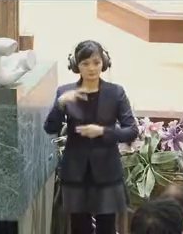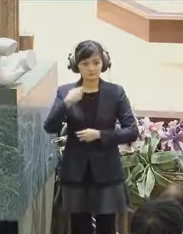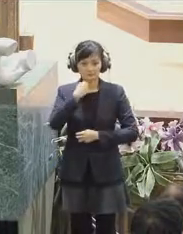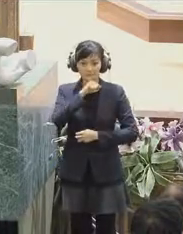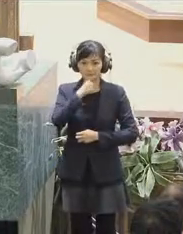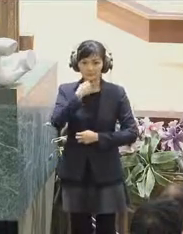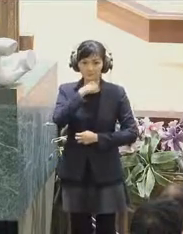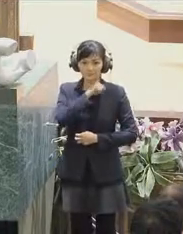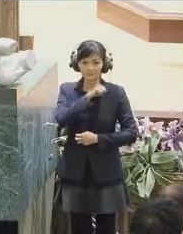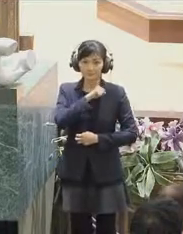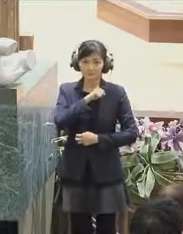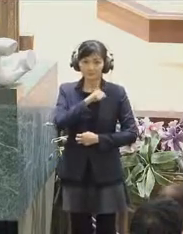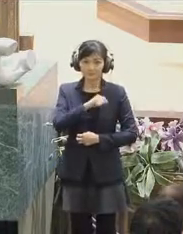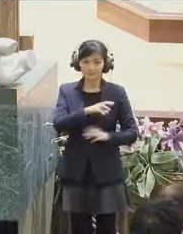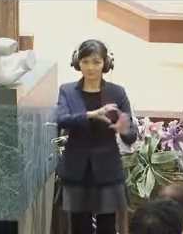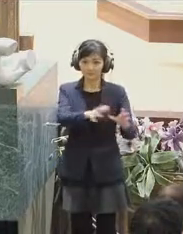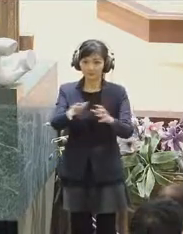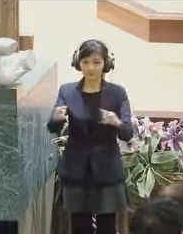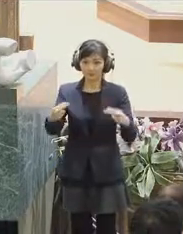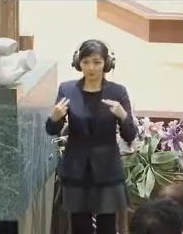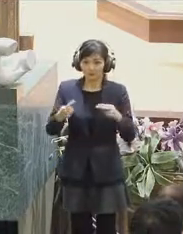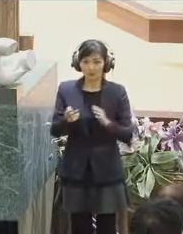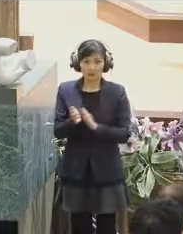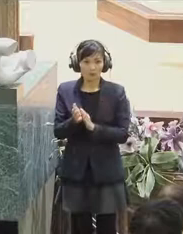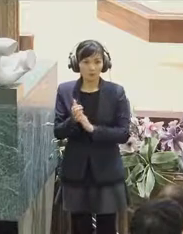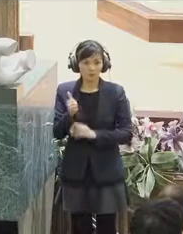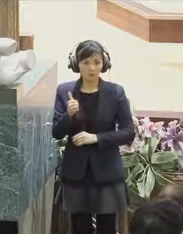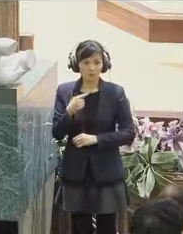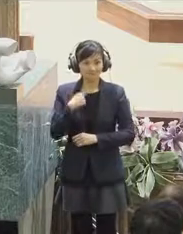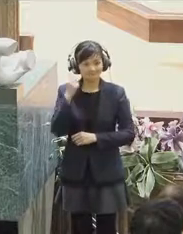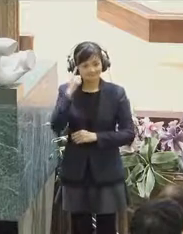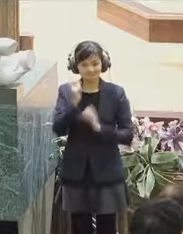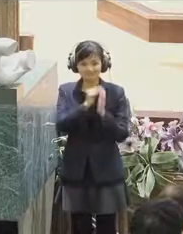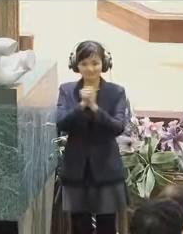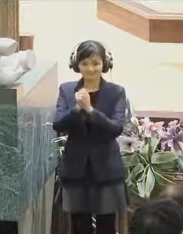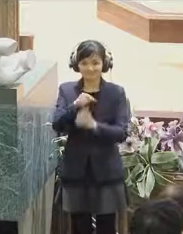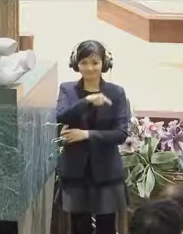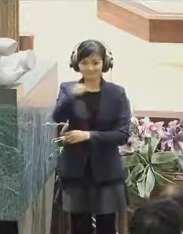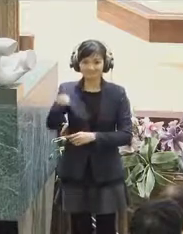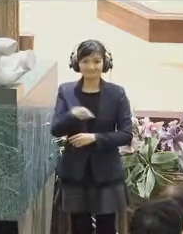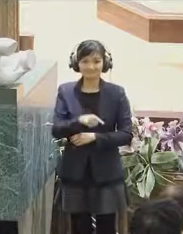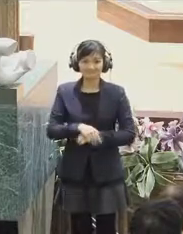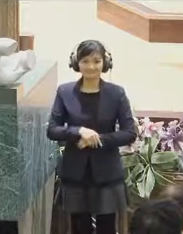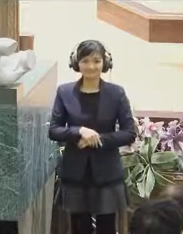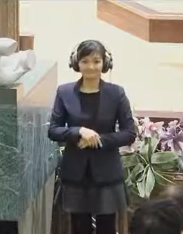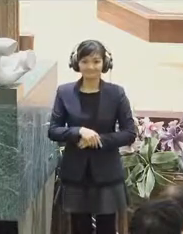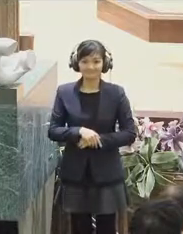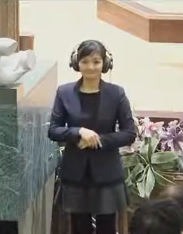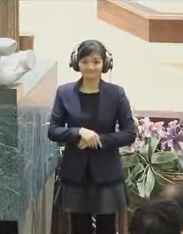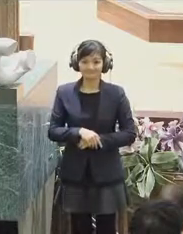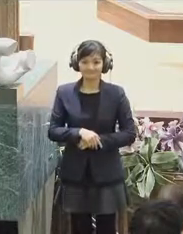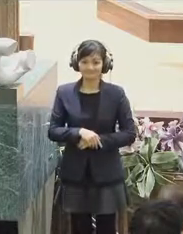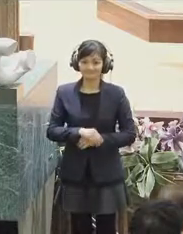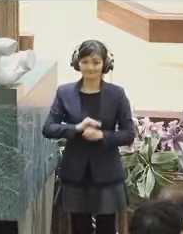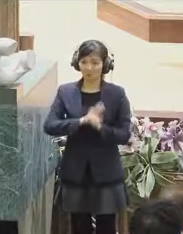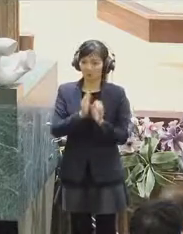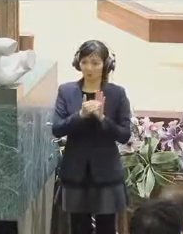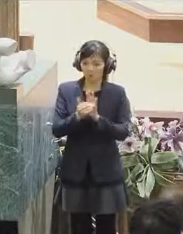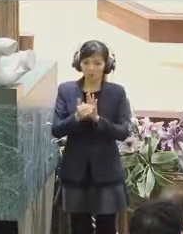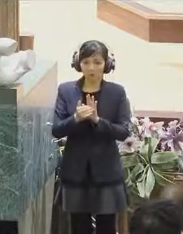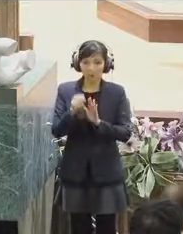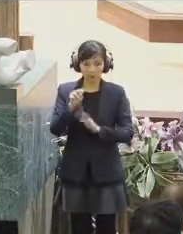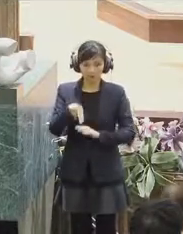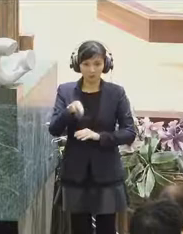congratulate you to this wonderful achievement, which is good for your country and good for your people. Of course,